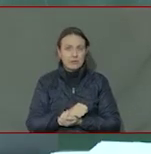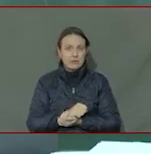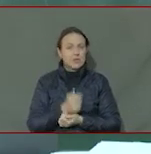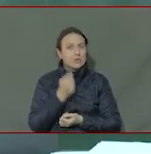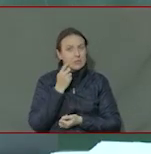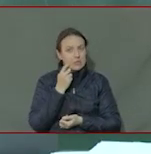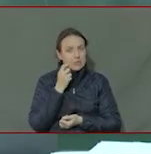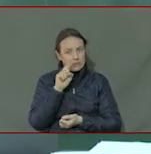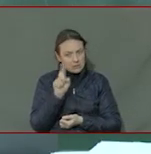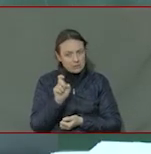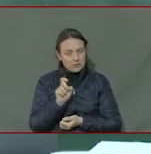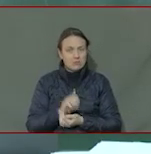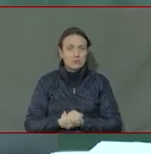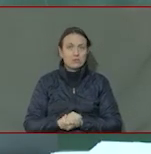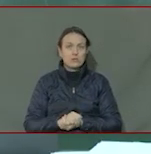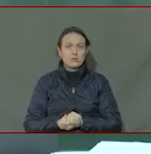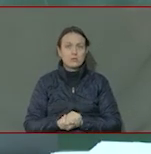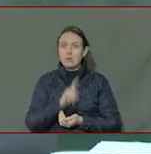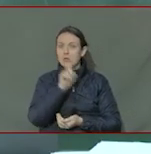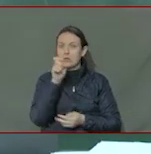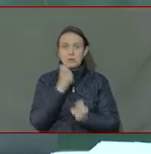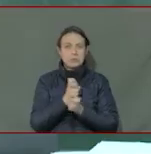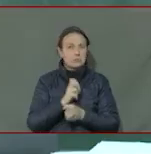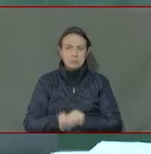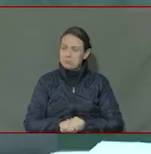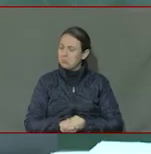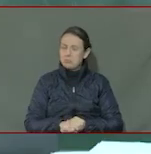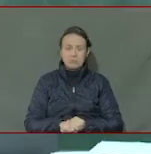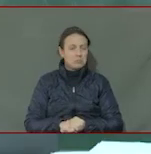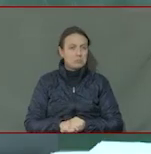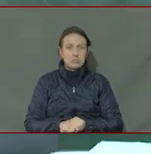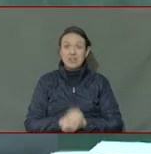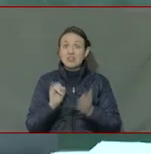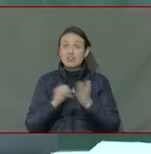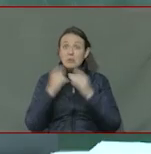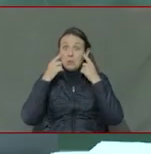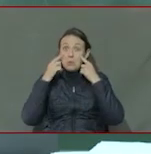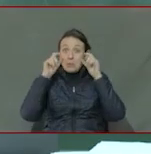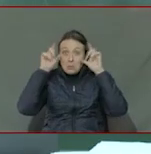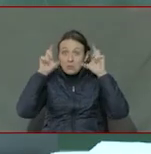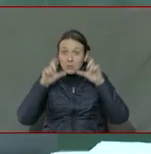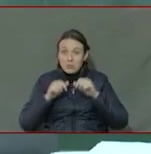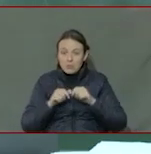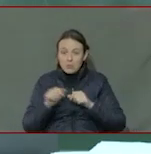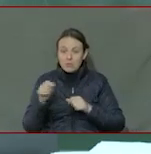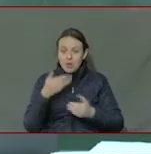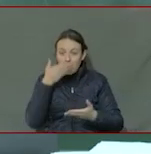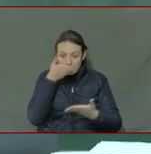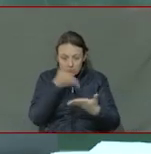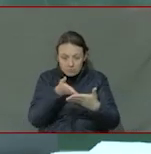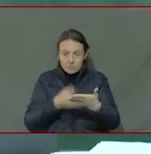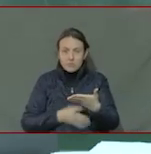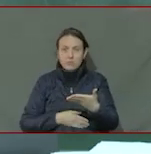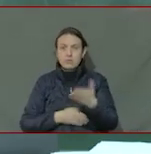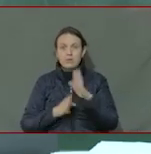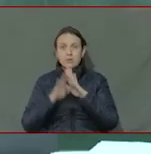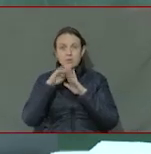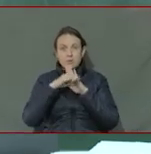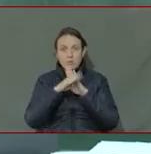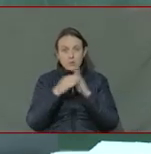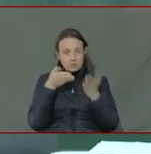easy. These questions are not difficult. You must just open your eyes. The answer is in front of you, or there on the big